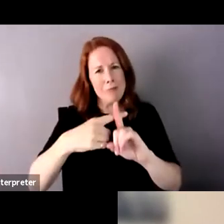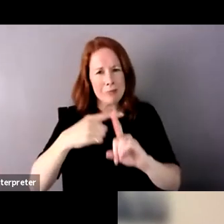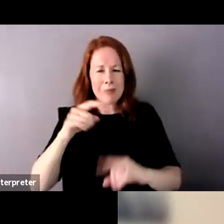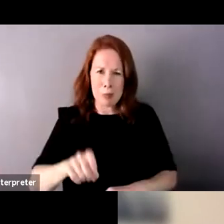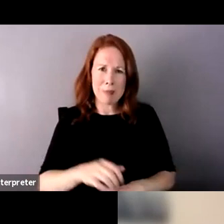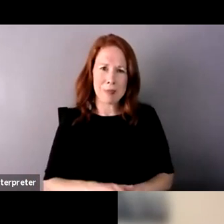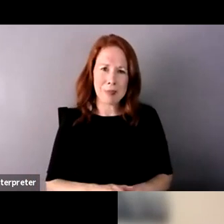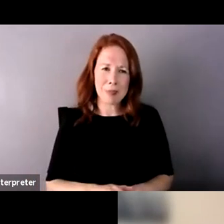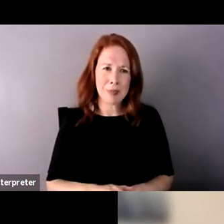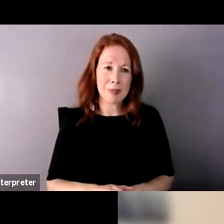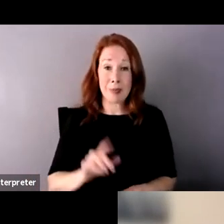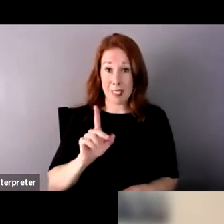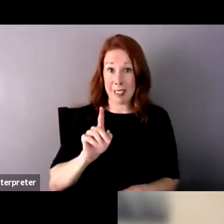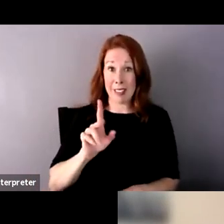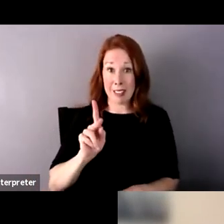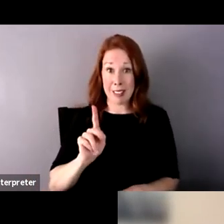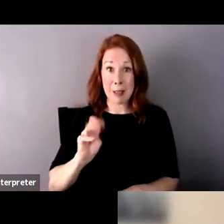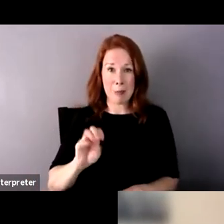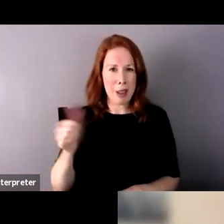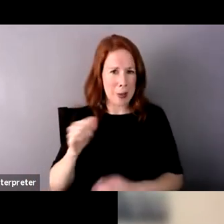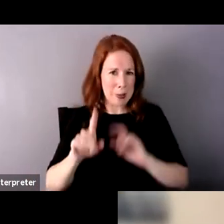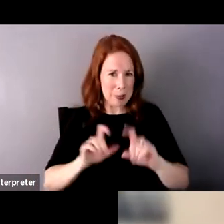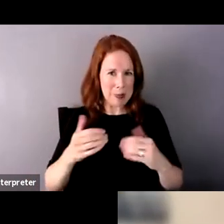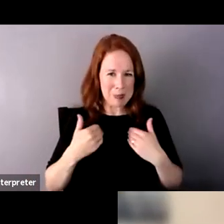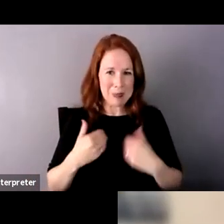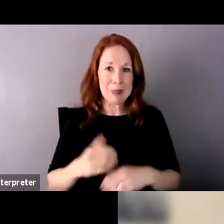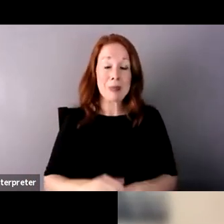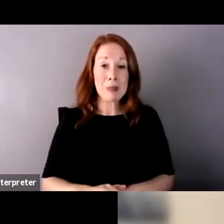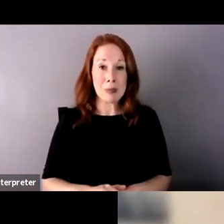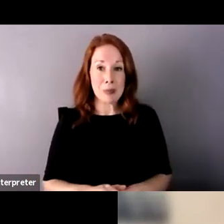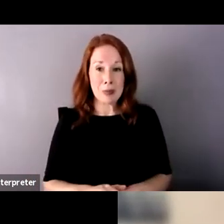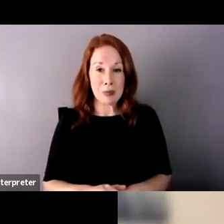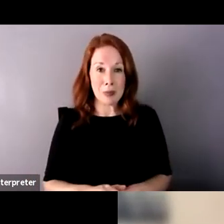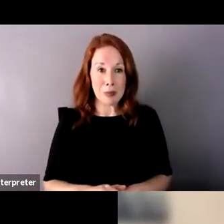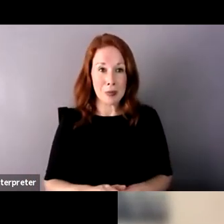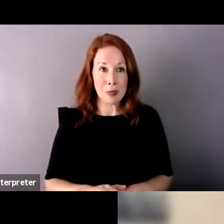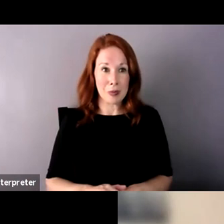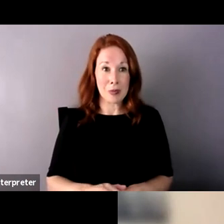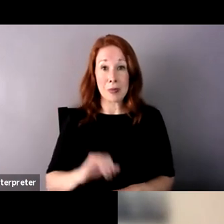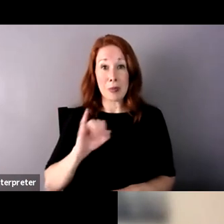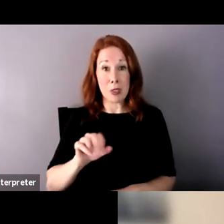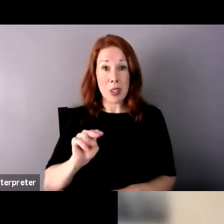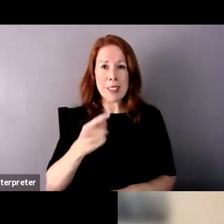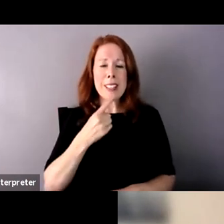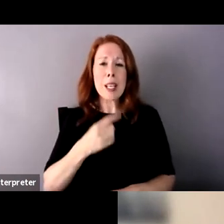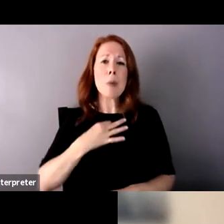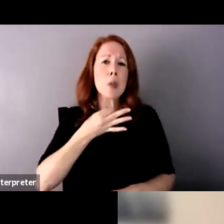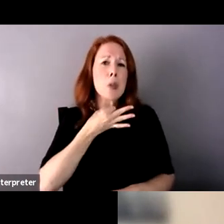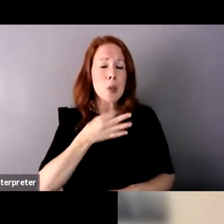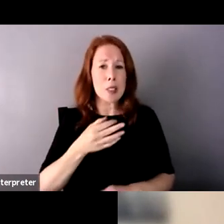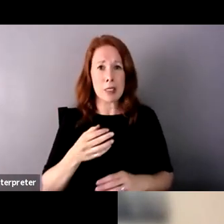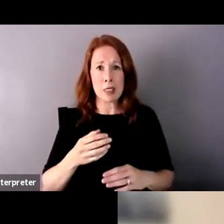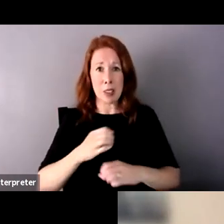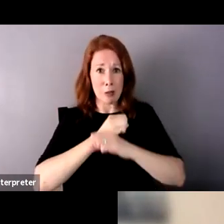Mm-hmm. There's some questions here in the Q&A. I'm looking at a question from Jen, who says, curious about virtual programs. If you have